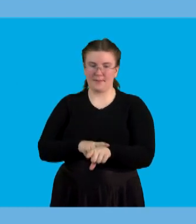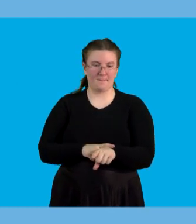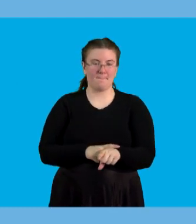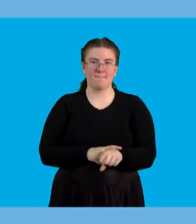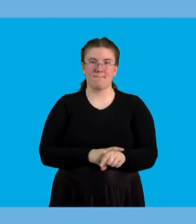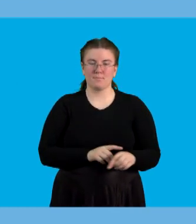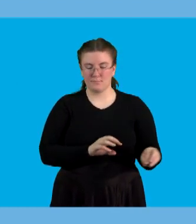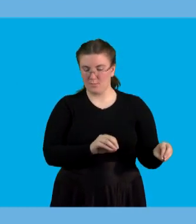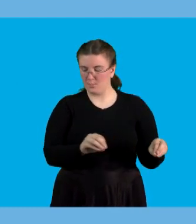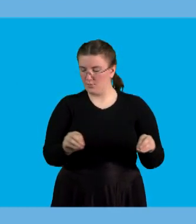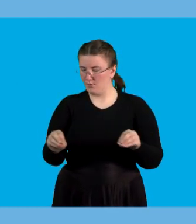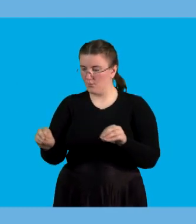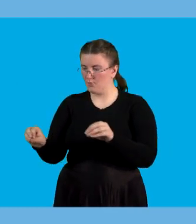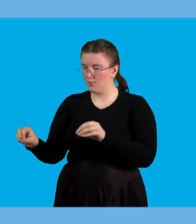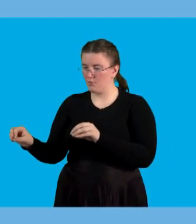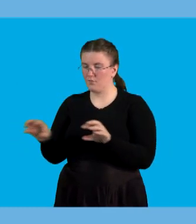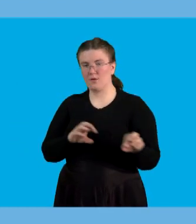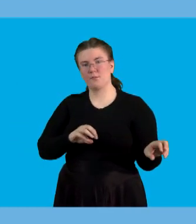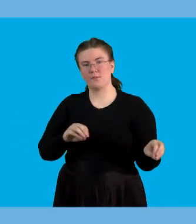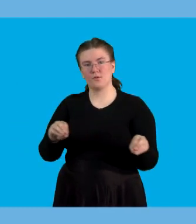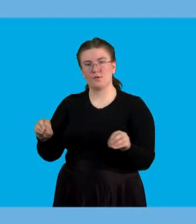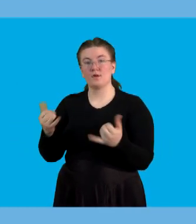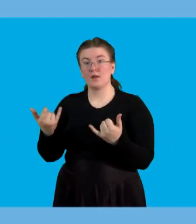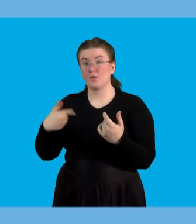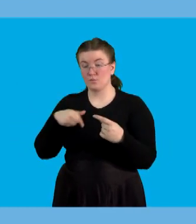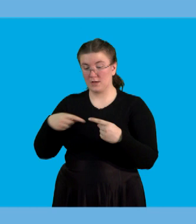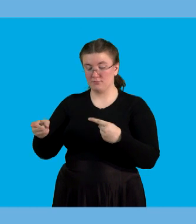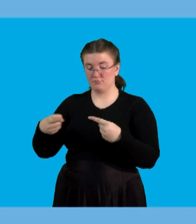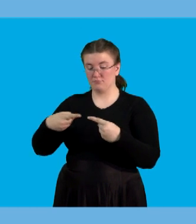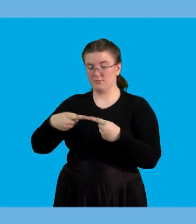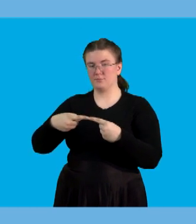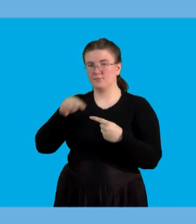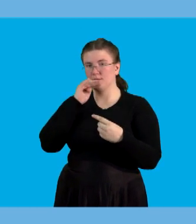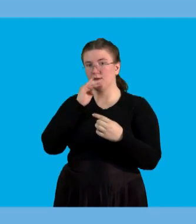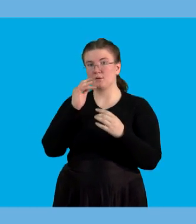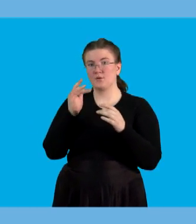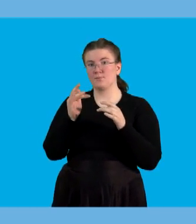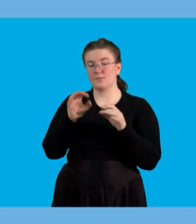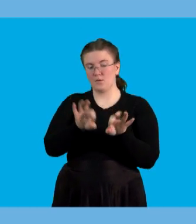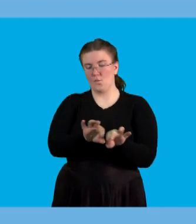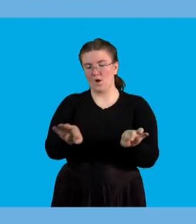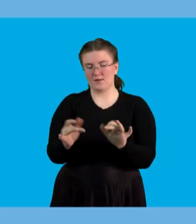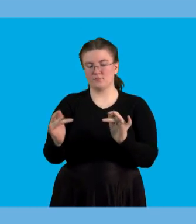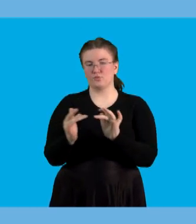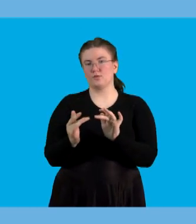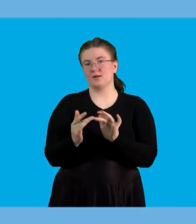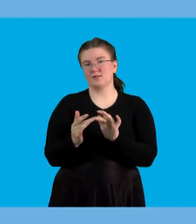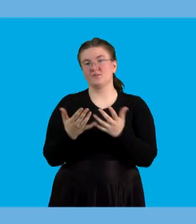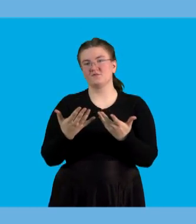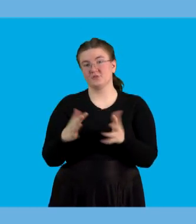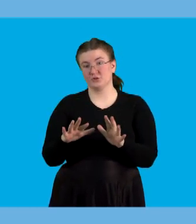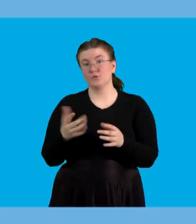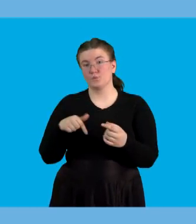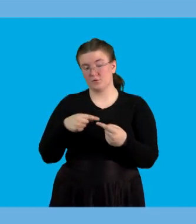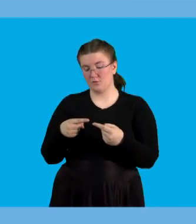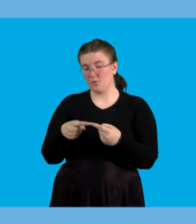same time. Remember, when we are closing the circuit, that's now us now connecting the wires in the circuit. And when